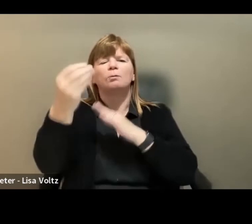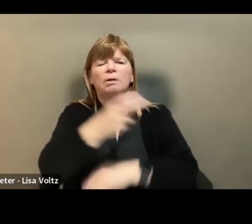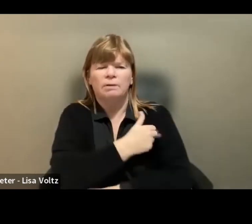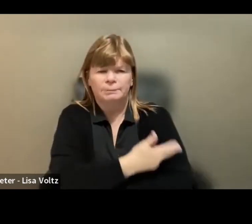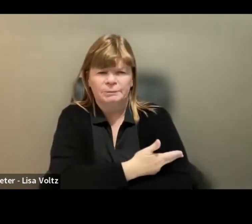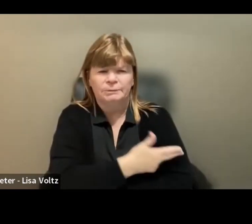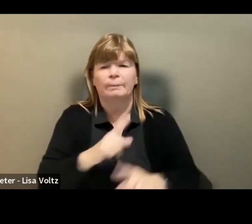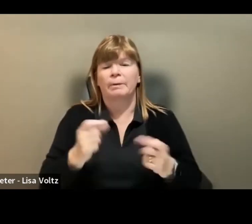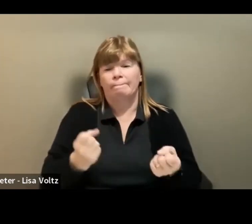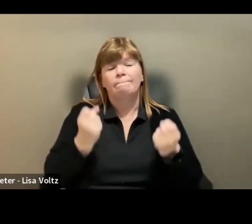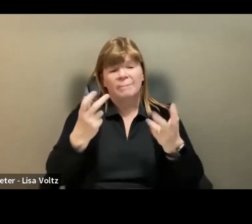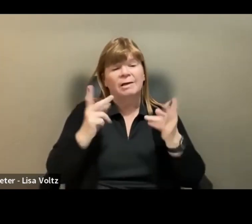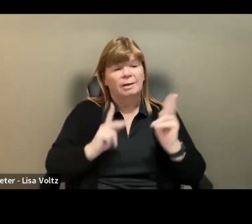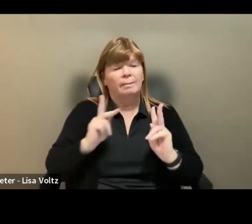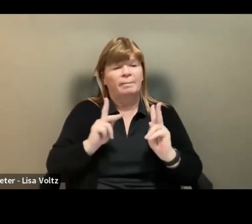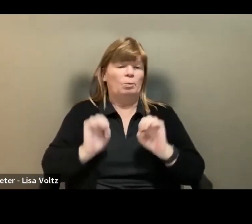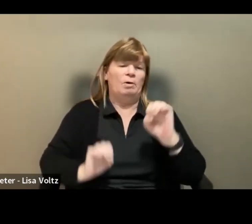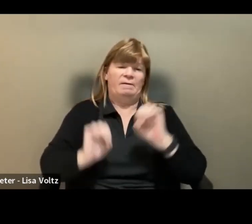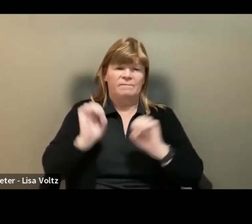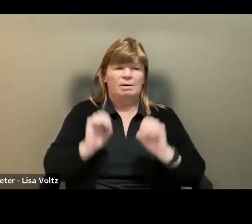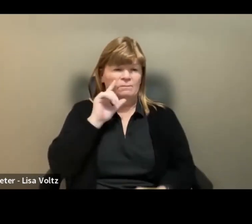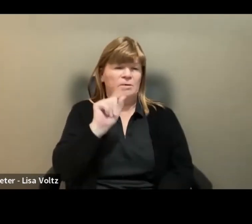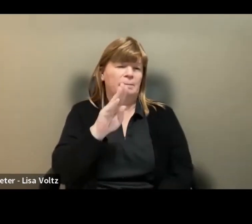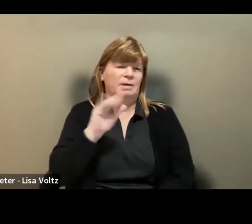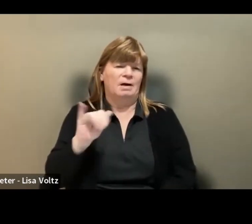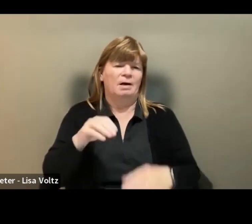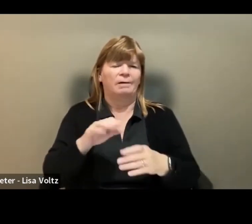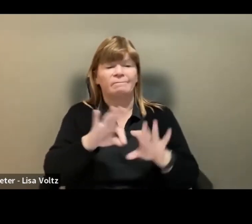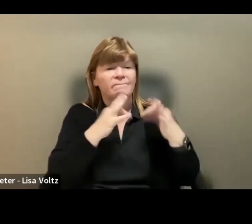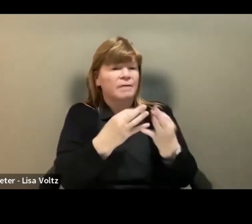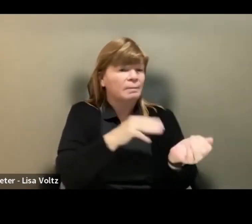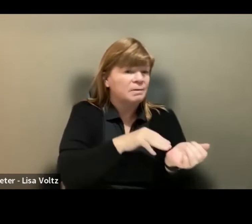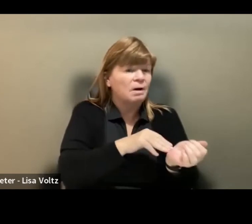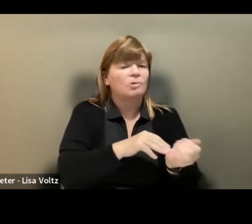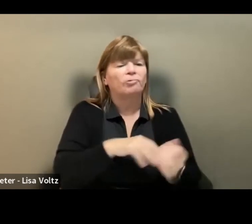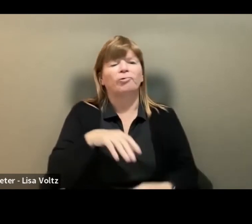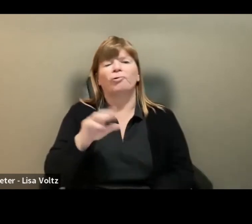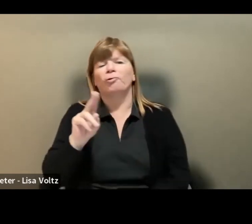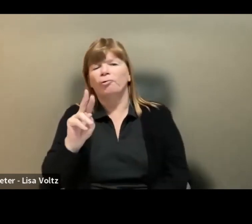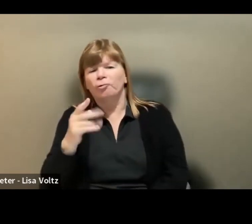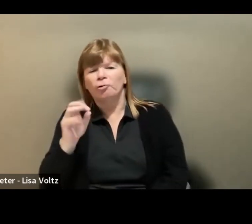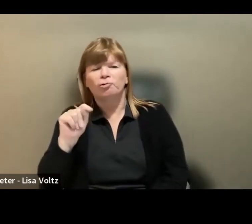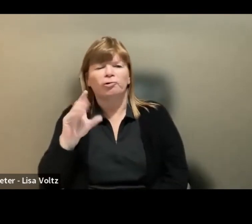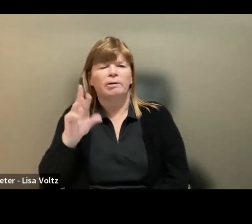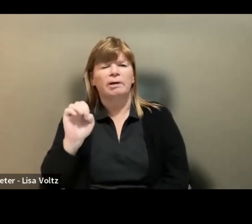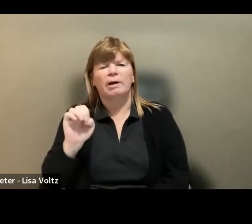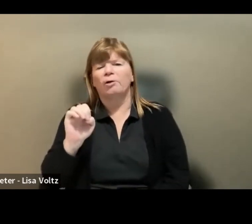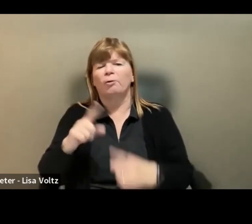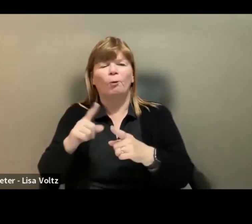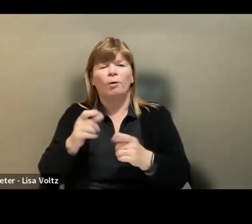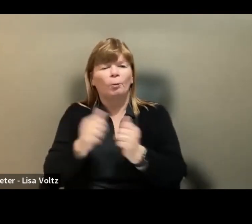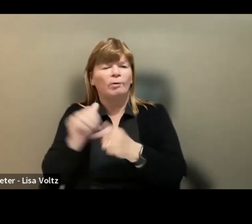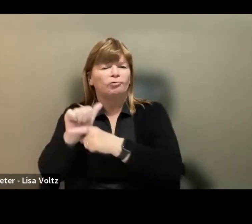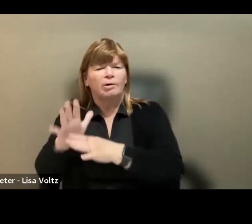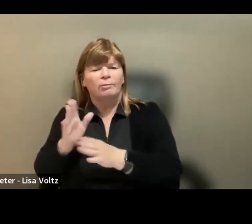However, many people are evaluated for a TBI in primary care, in urgent care, or on the sidelines while they're playing sports.